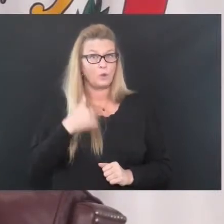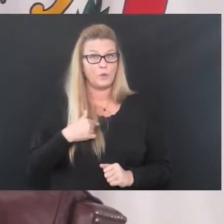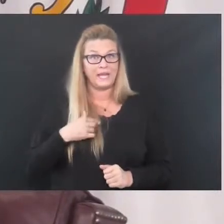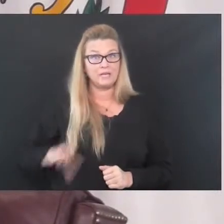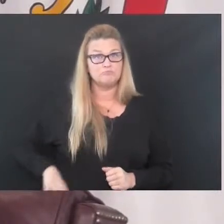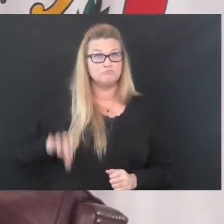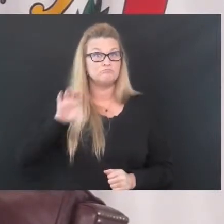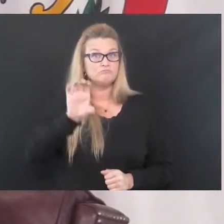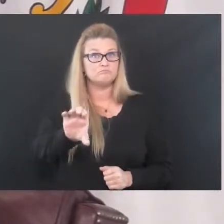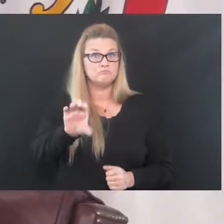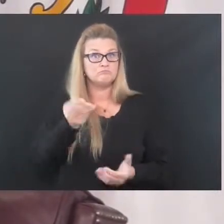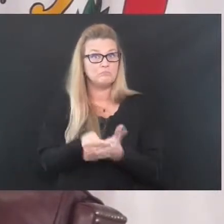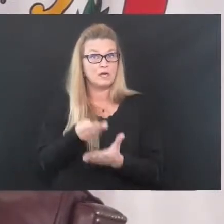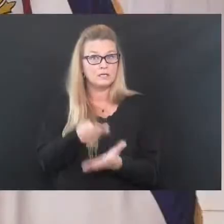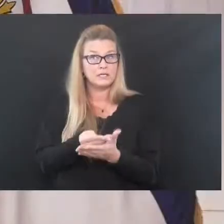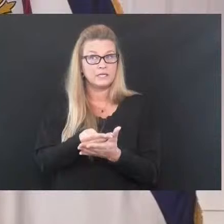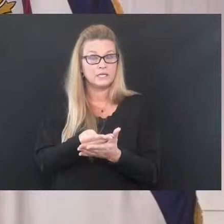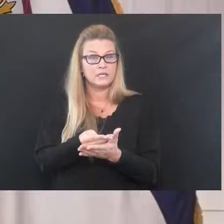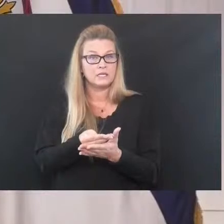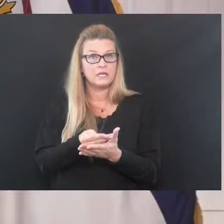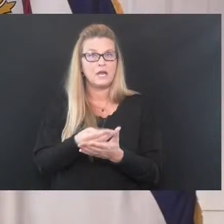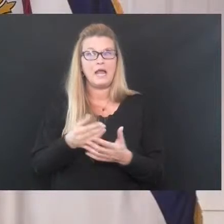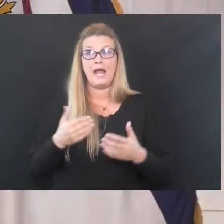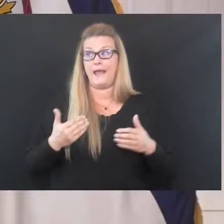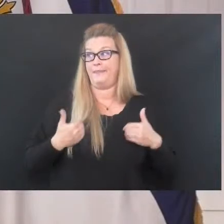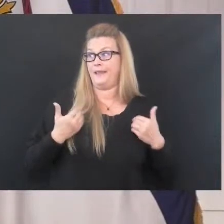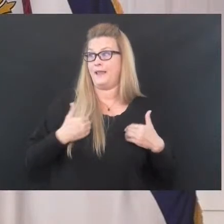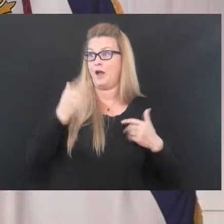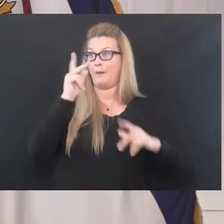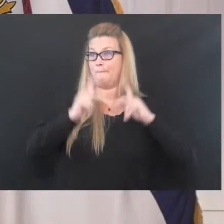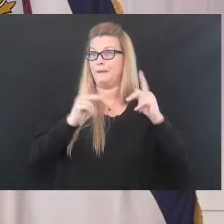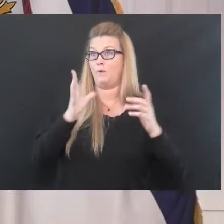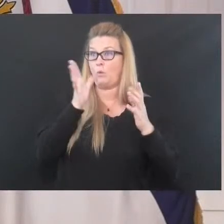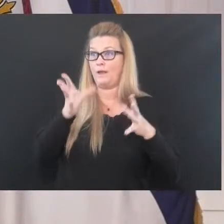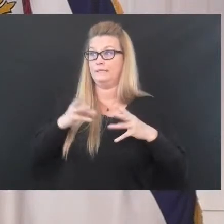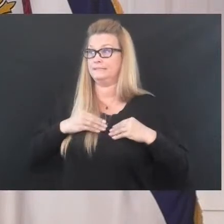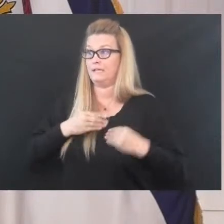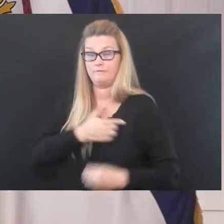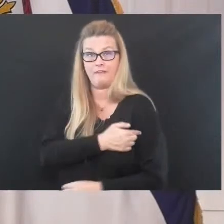can truly bring in all these young people and we can really get them,